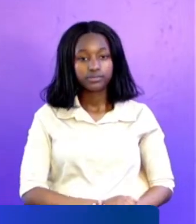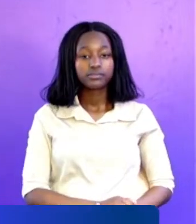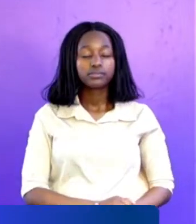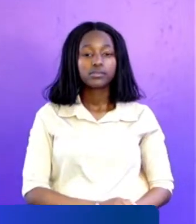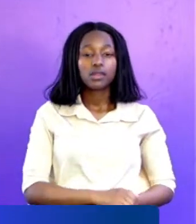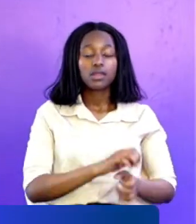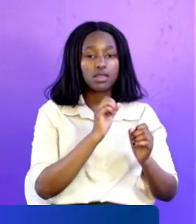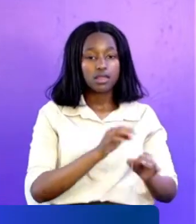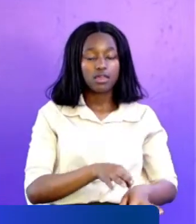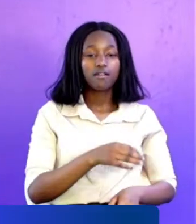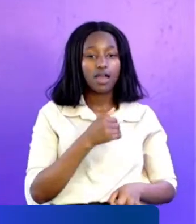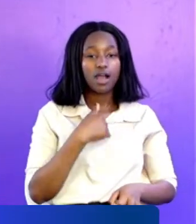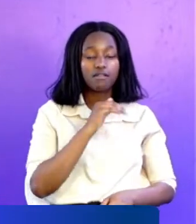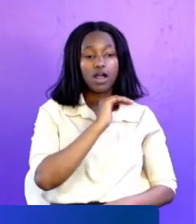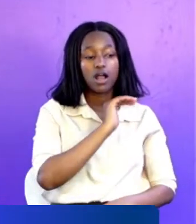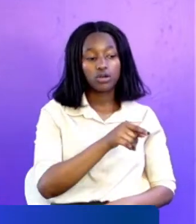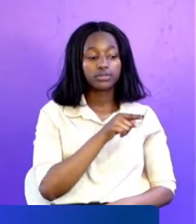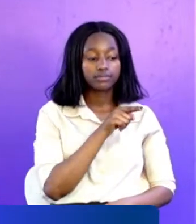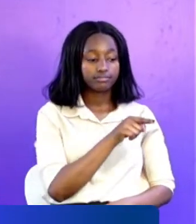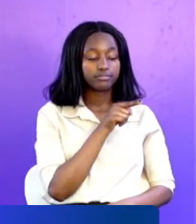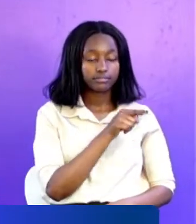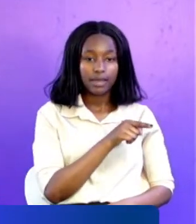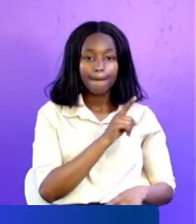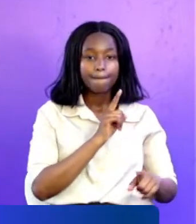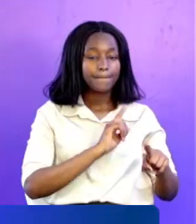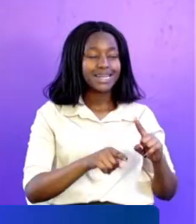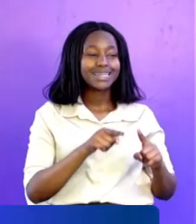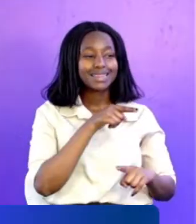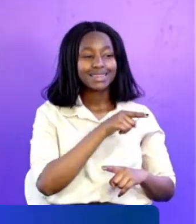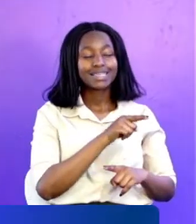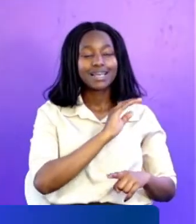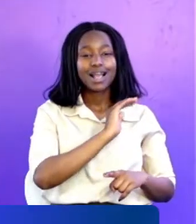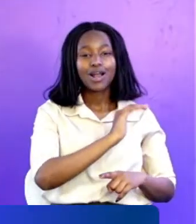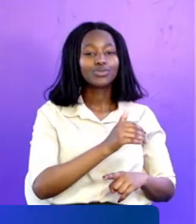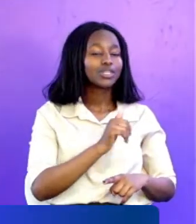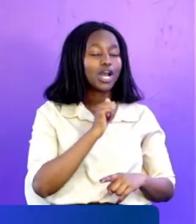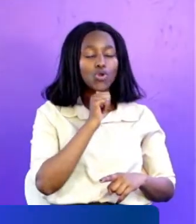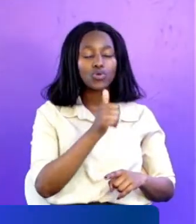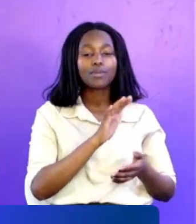county is not viable if it cannot become an economic hub.